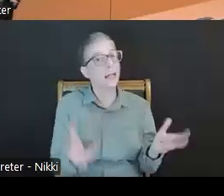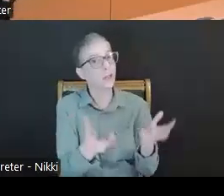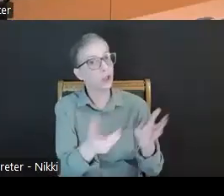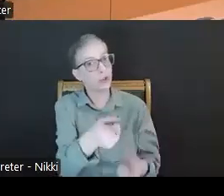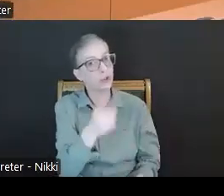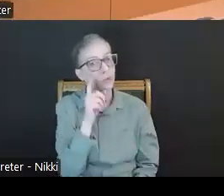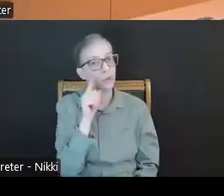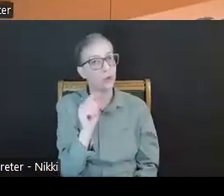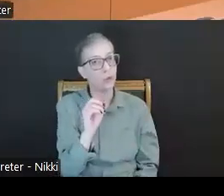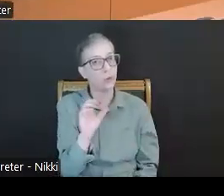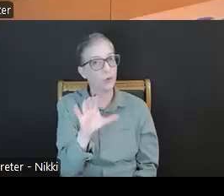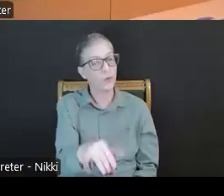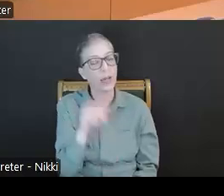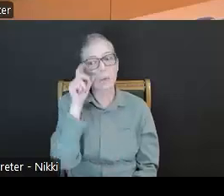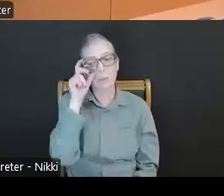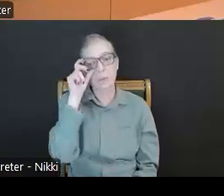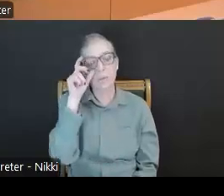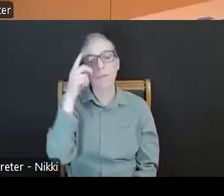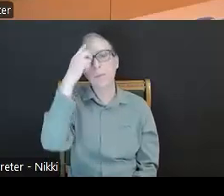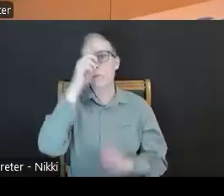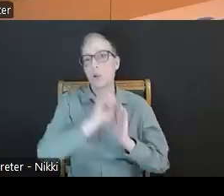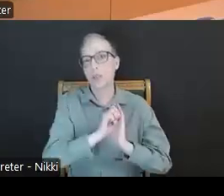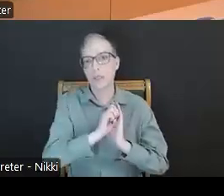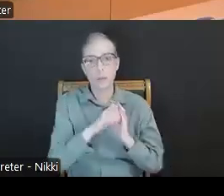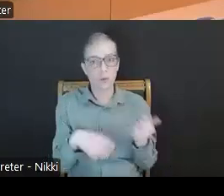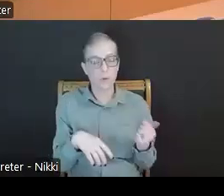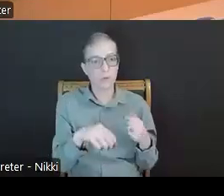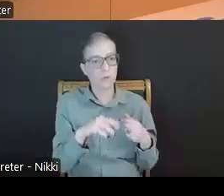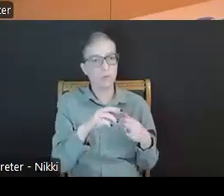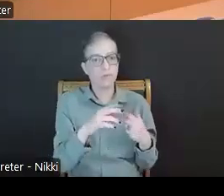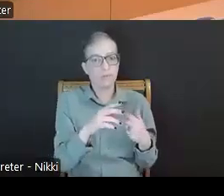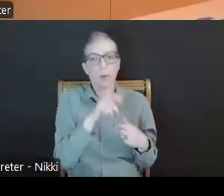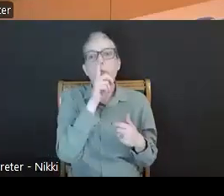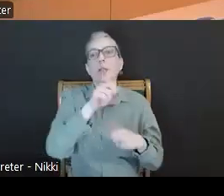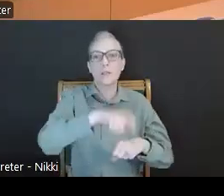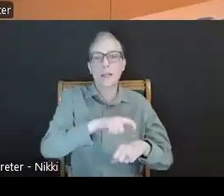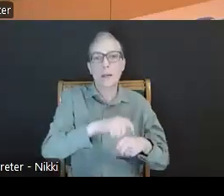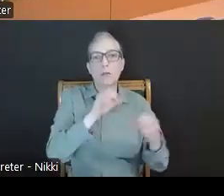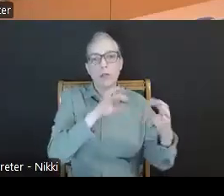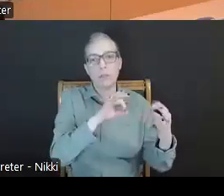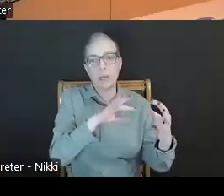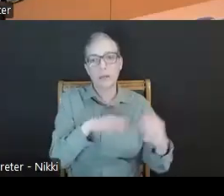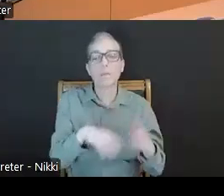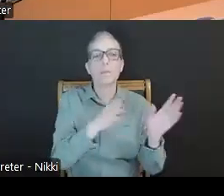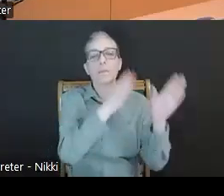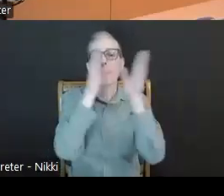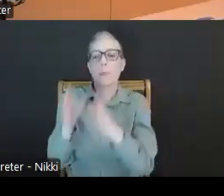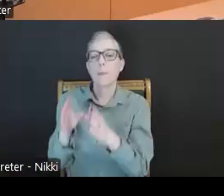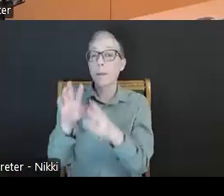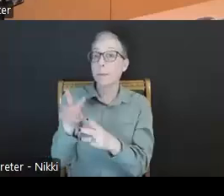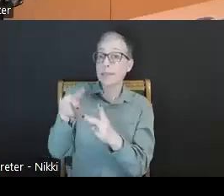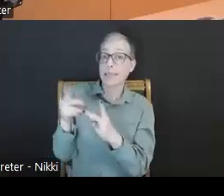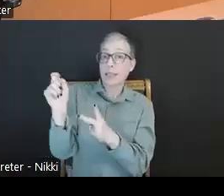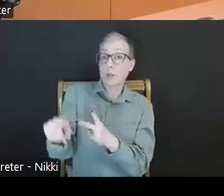you know, how are the residents, just real-time feedback qualitatively. The second question is, do you know if there have been